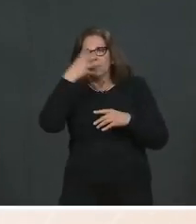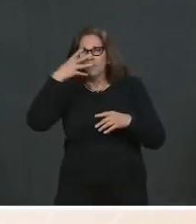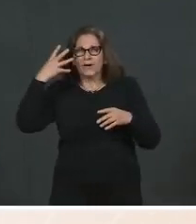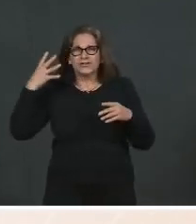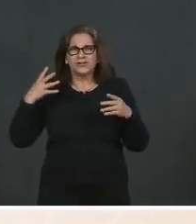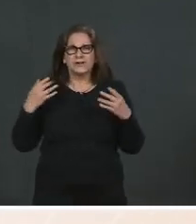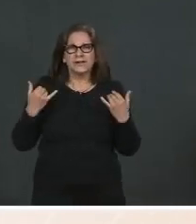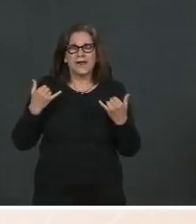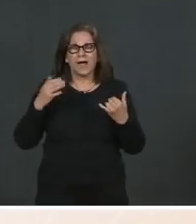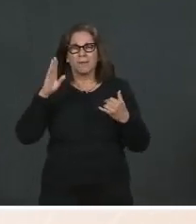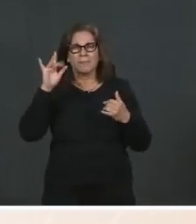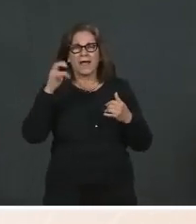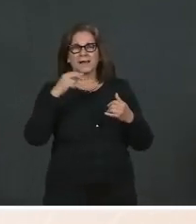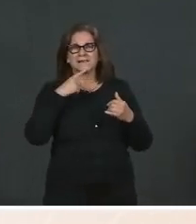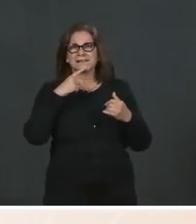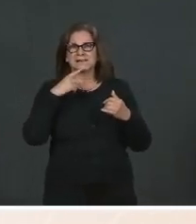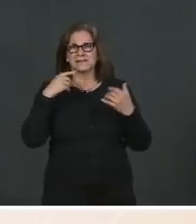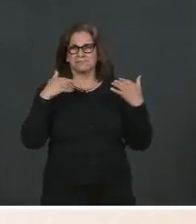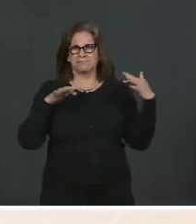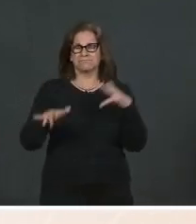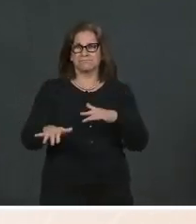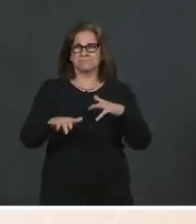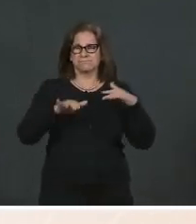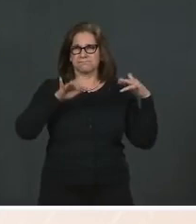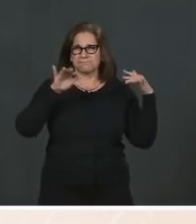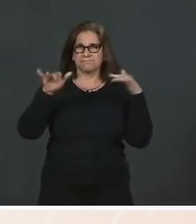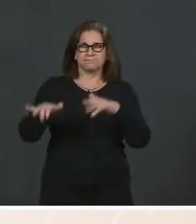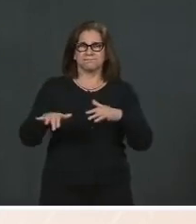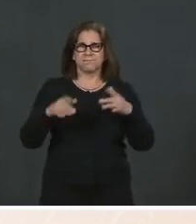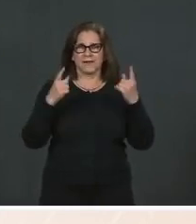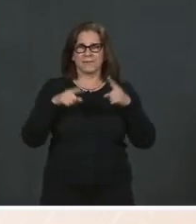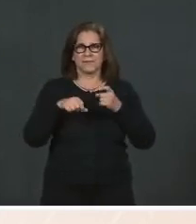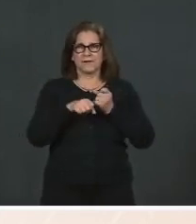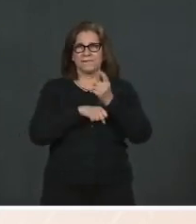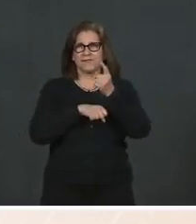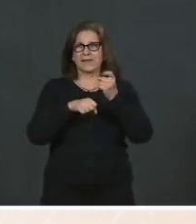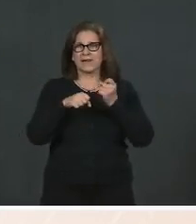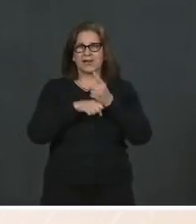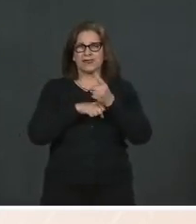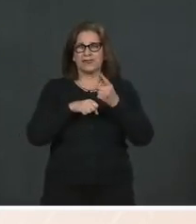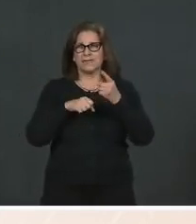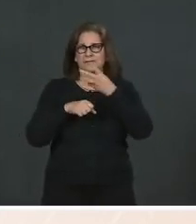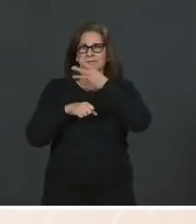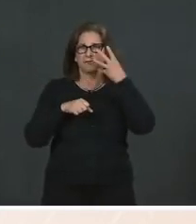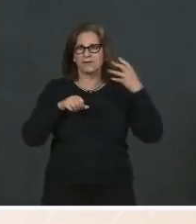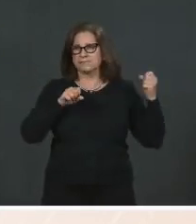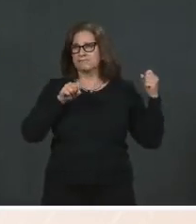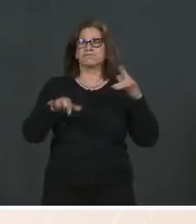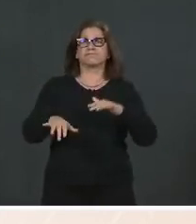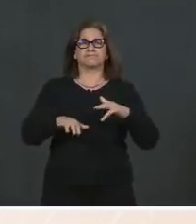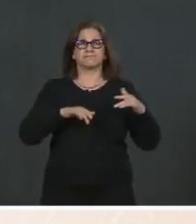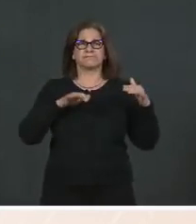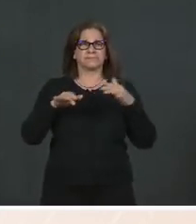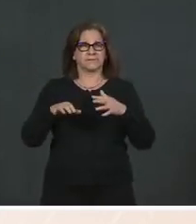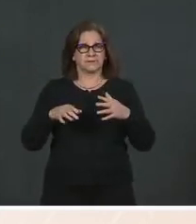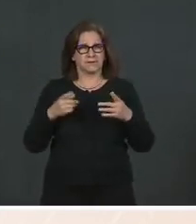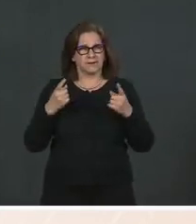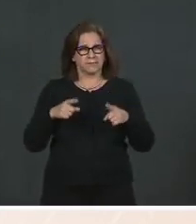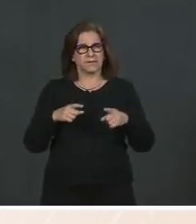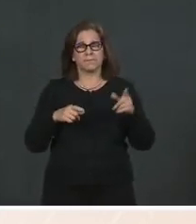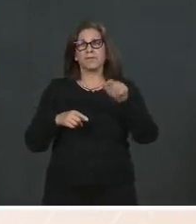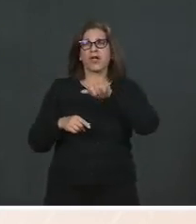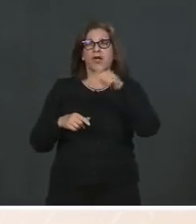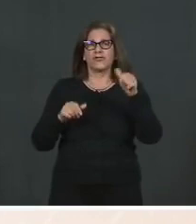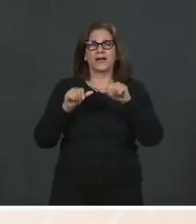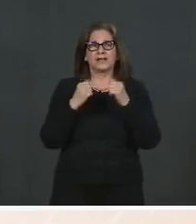every year. We know that these cycles do happen. Axios is reporting that they have received documents that show the surge of minors